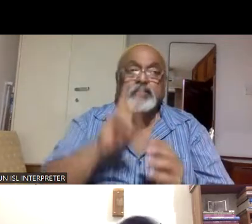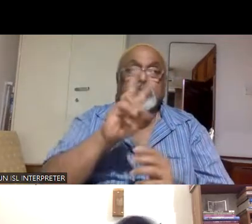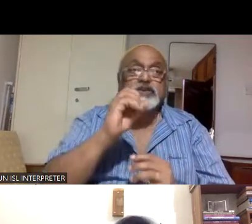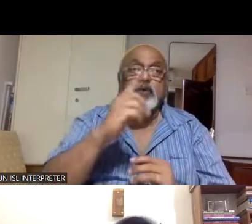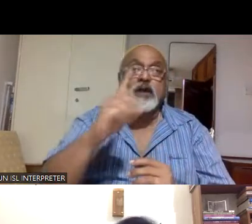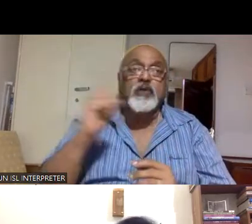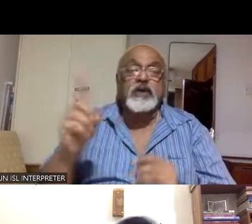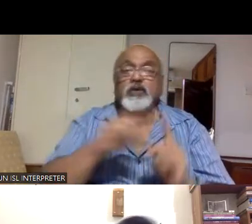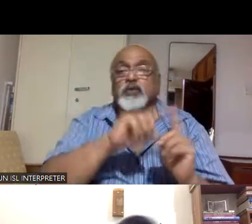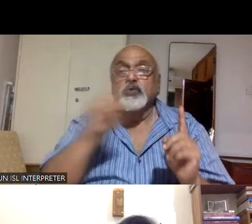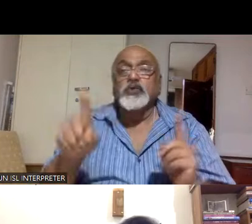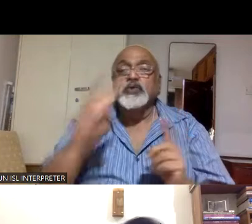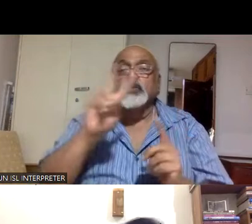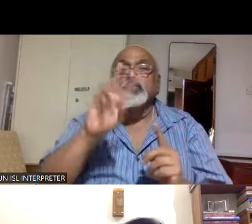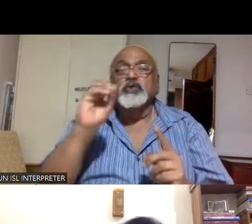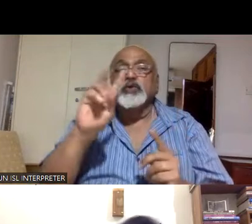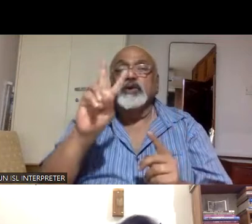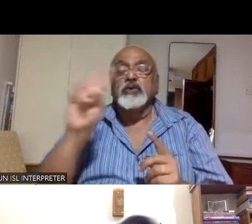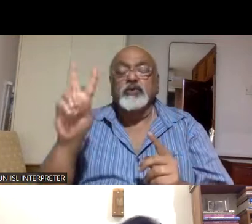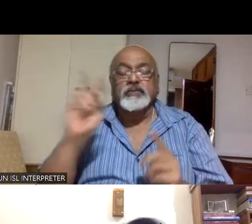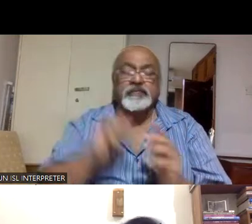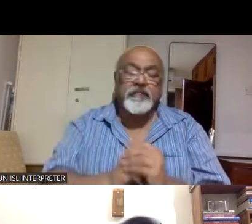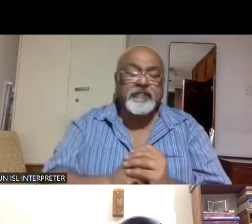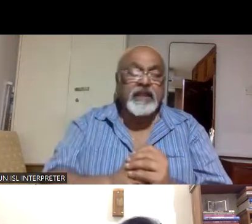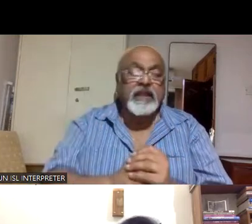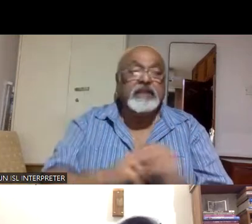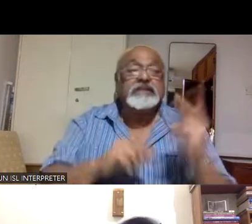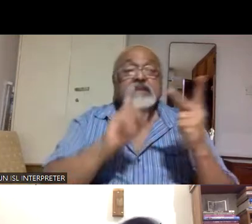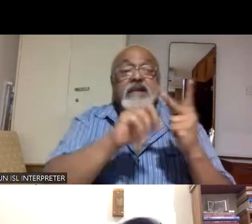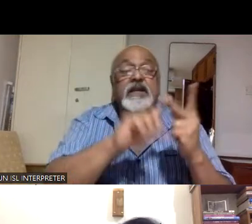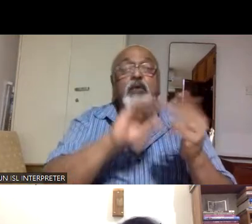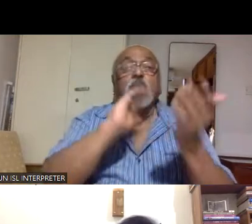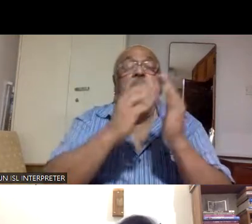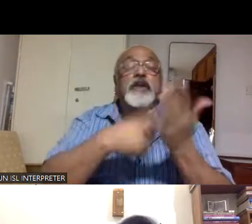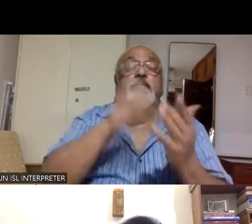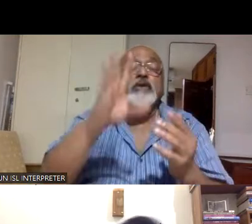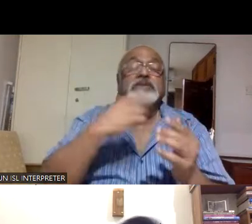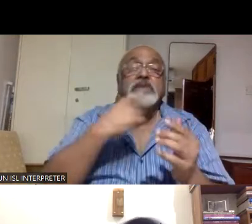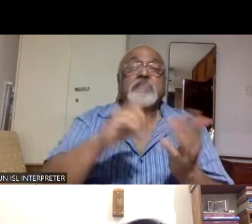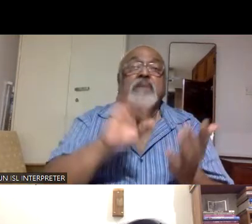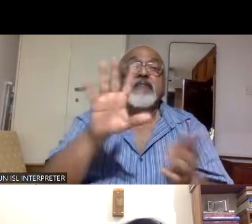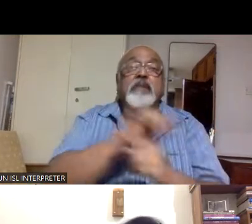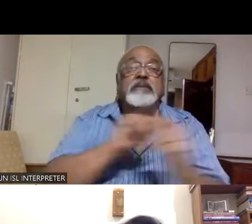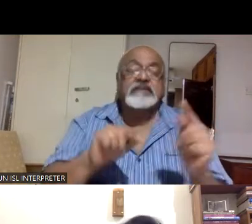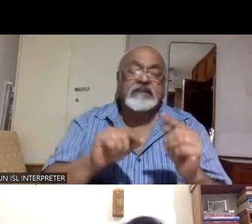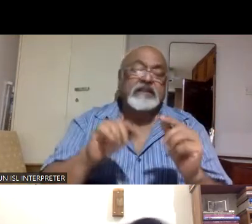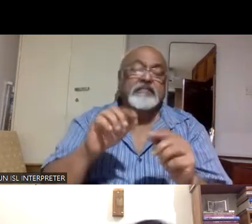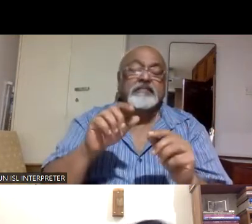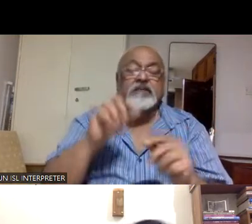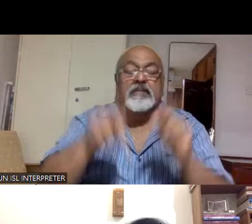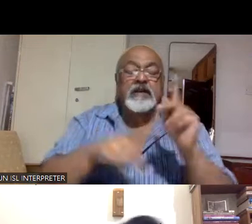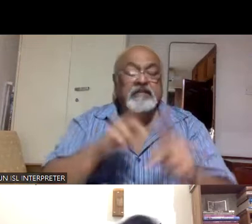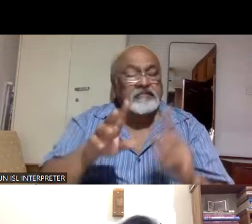2011 to 2021. Number two, the World Report on Disability says we are 15%.